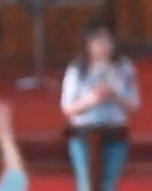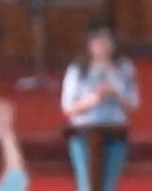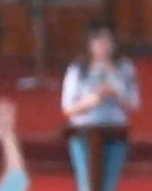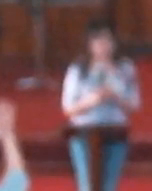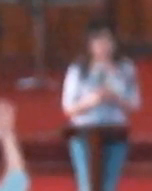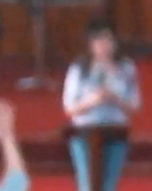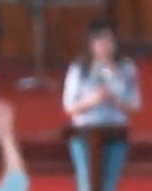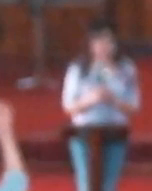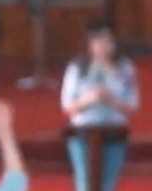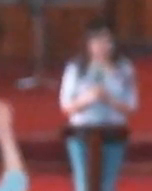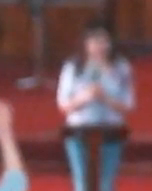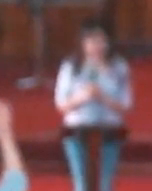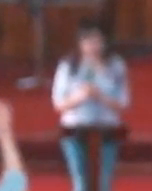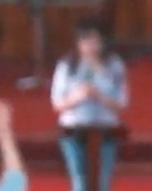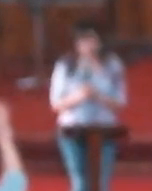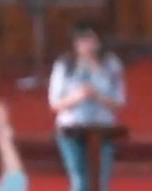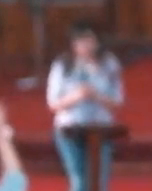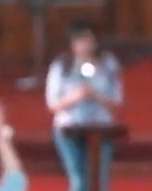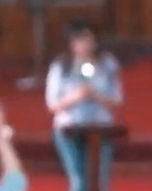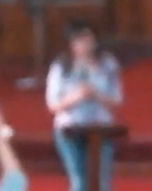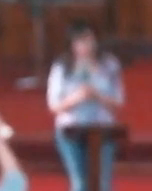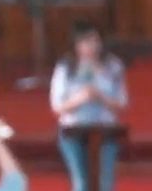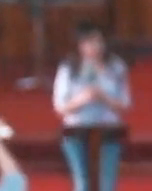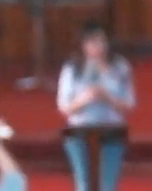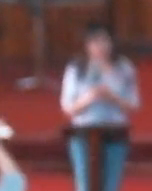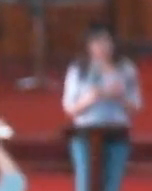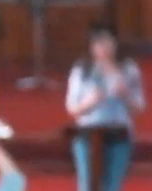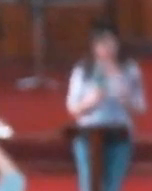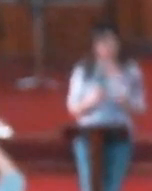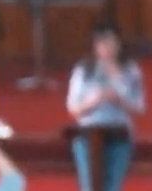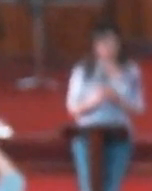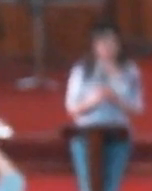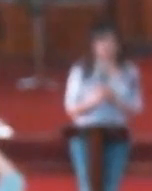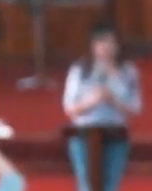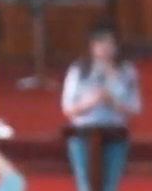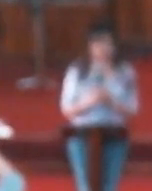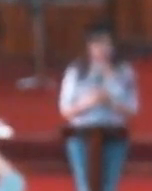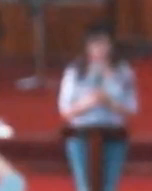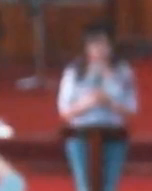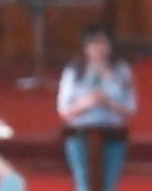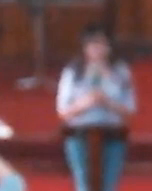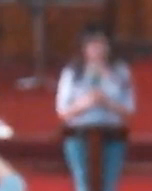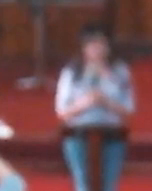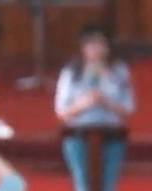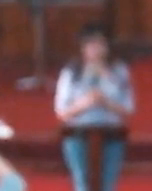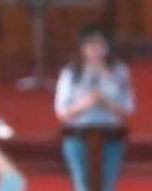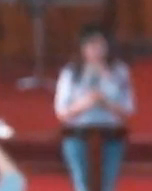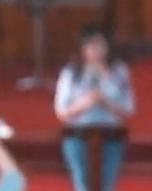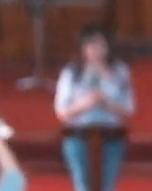estaban escuchando. And Lord, and may us be good stewards of your words, and then we can go to the Scriptures.